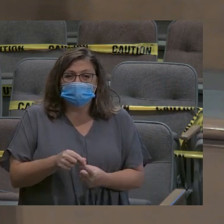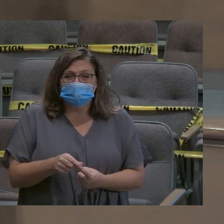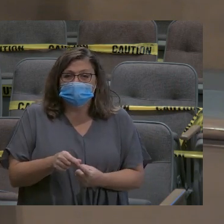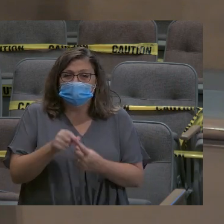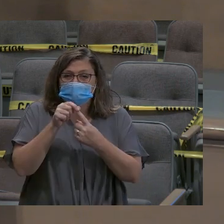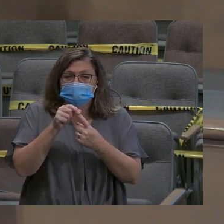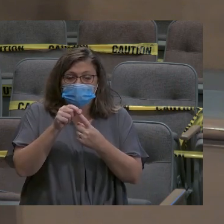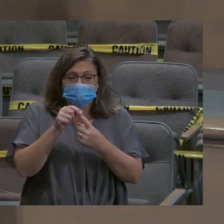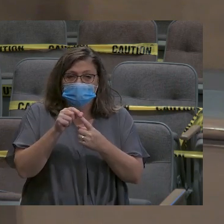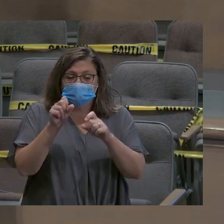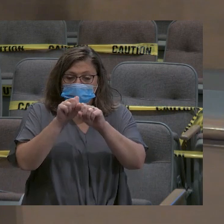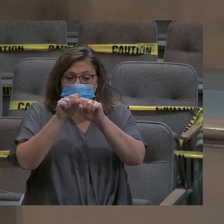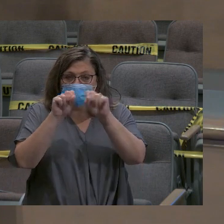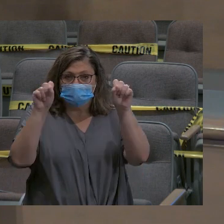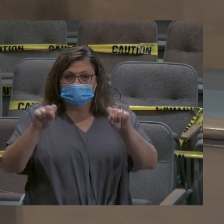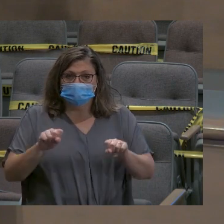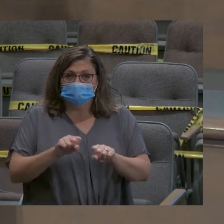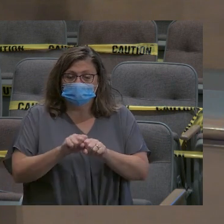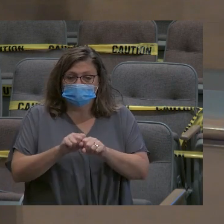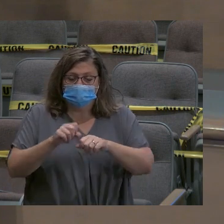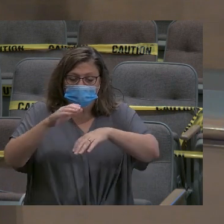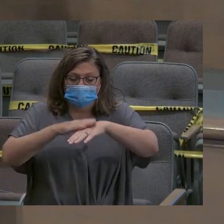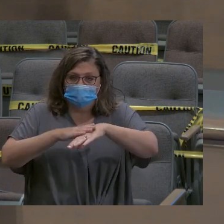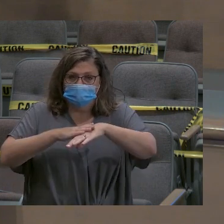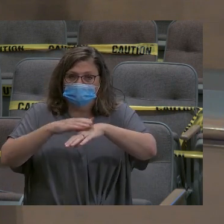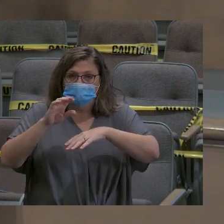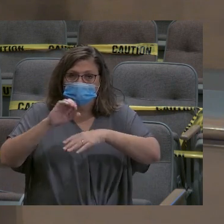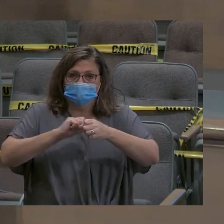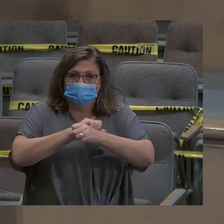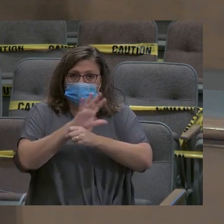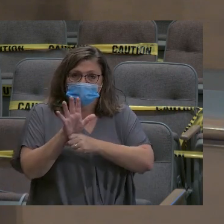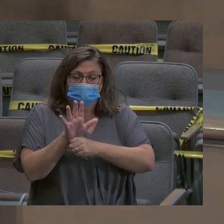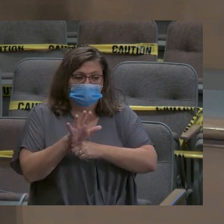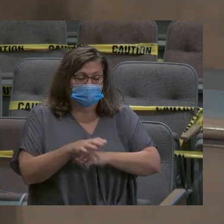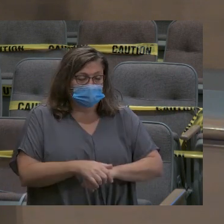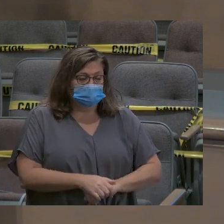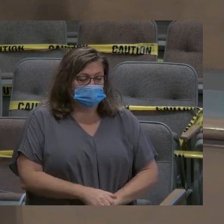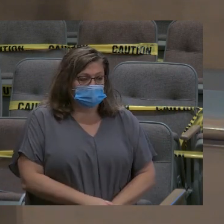that's on the surface of the virus. And